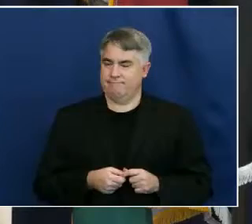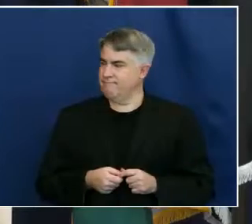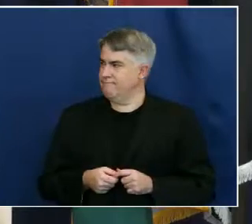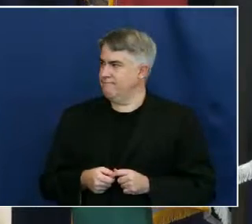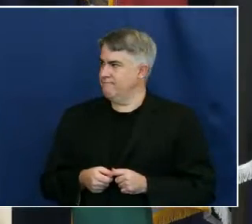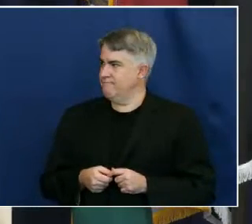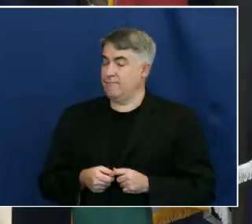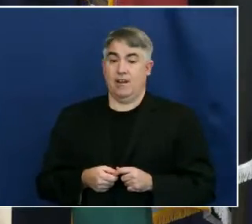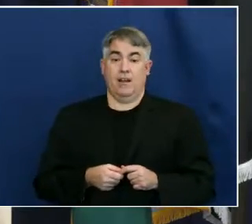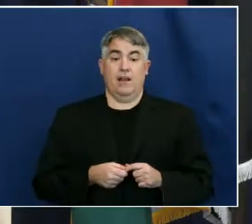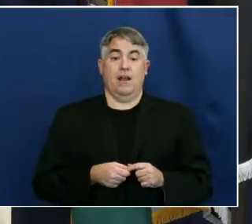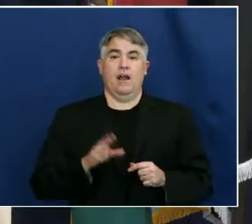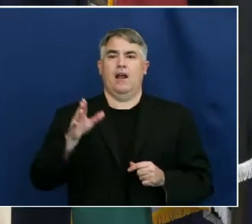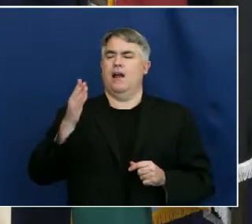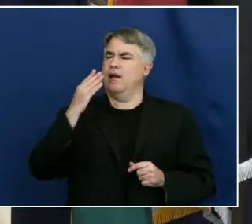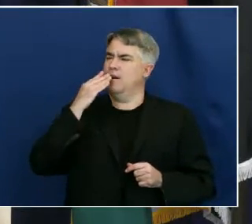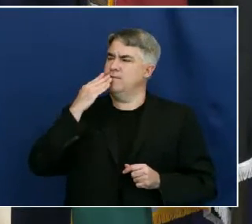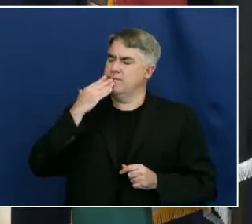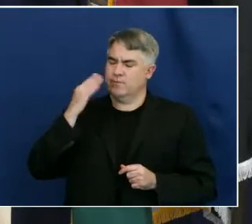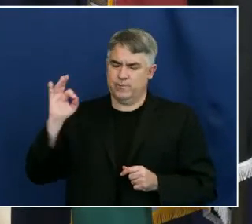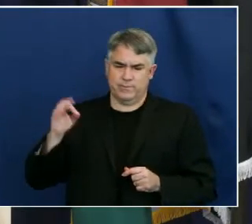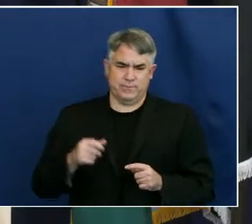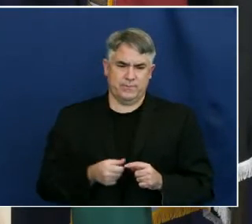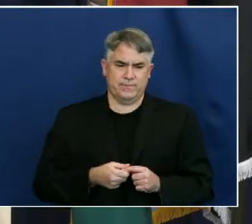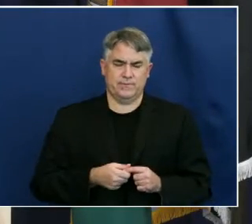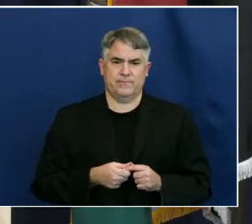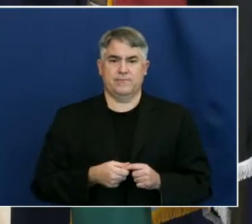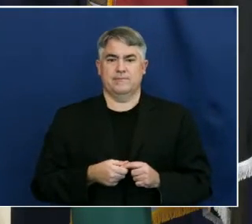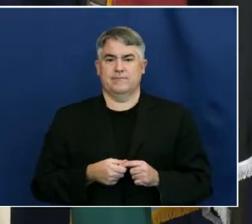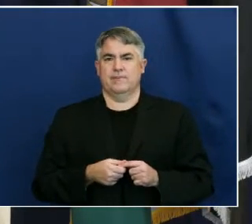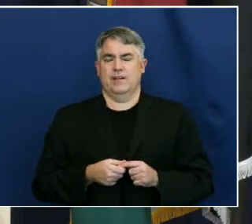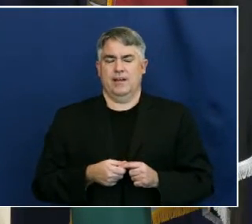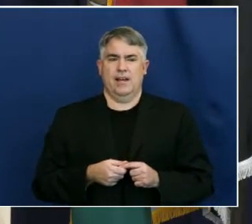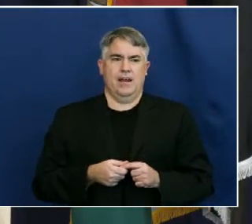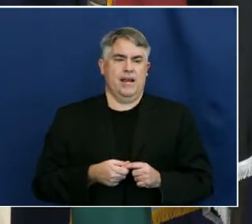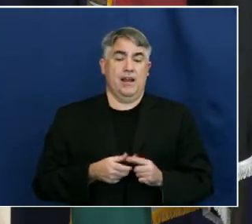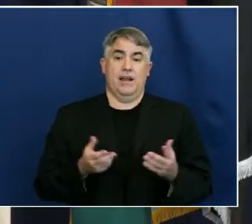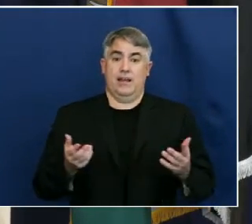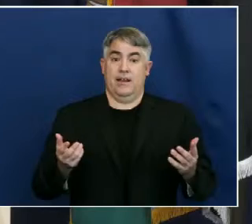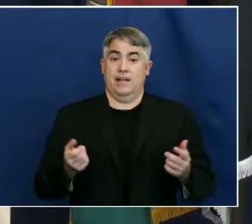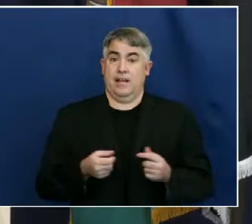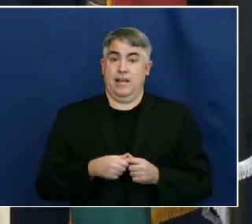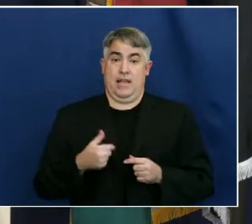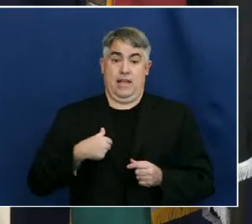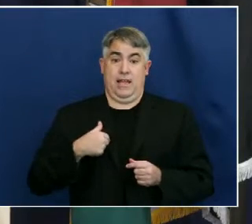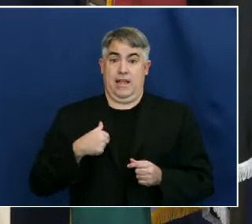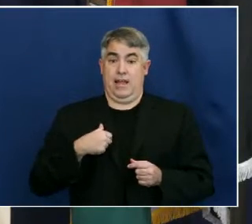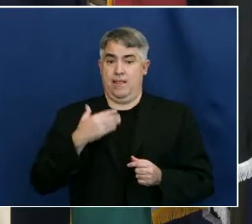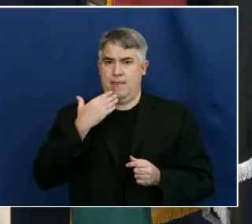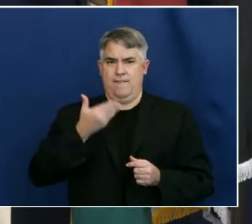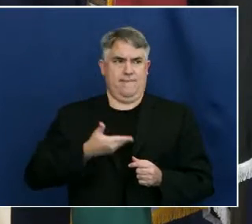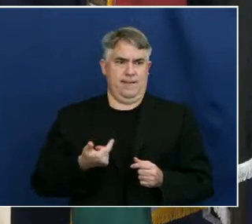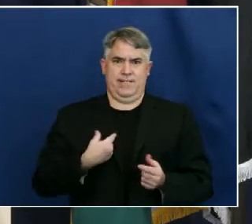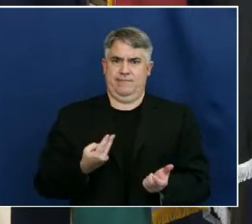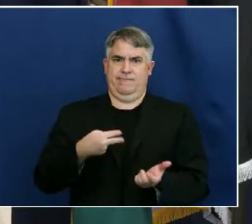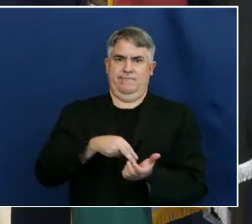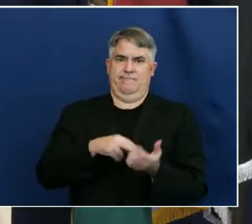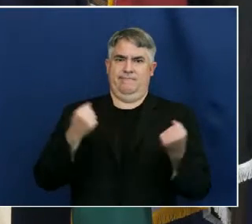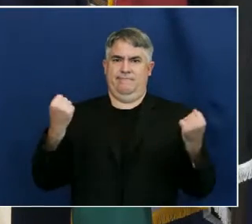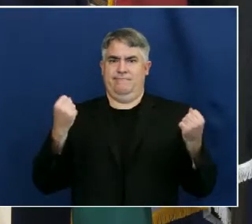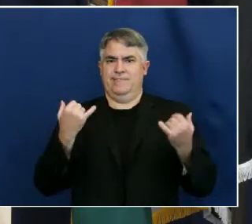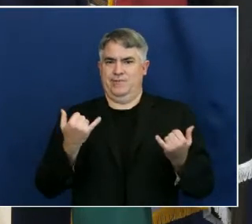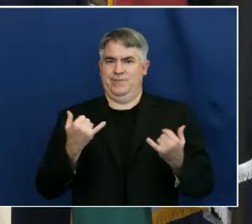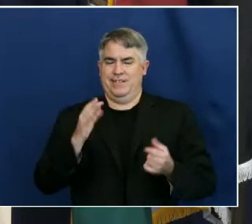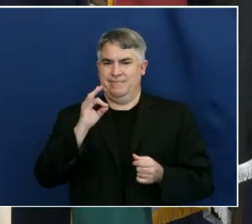Thank you so much, Supervisor Fletcher, Supervisor Vargas. I appreciate the opportunity to be here. This is an important step forward for our